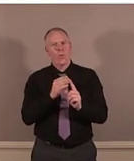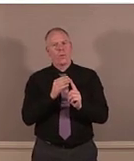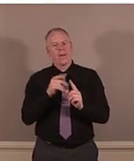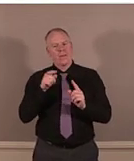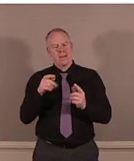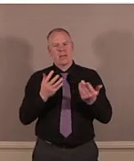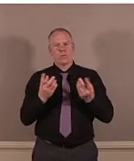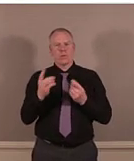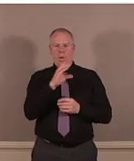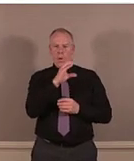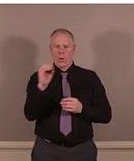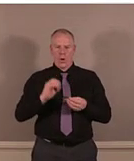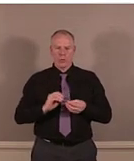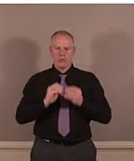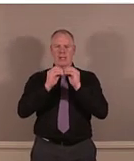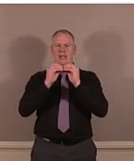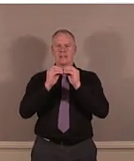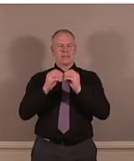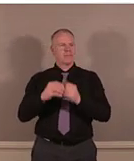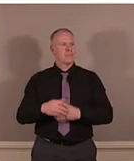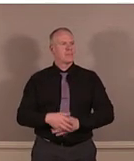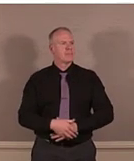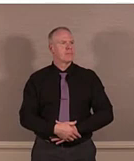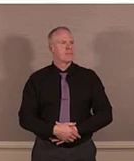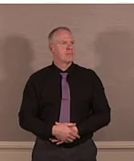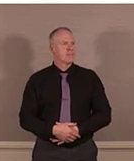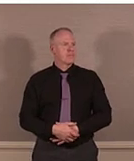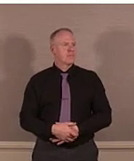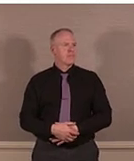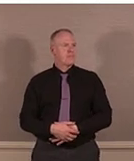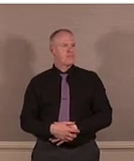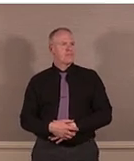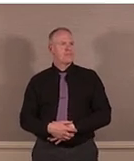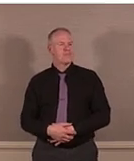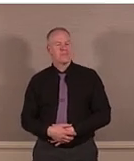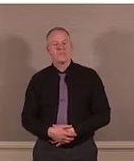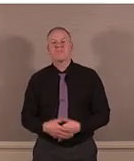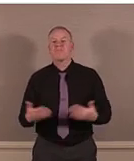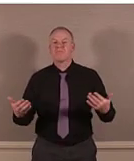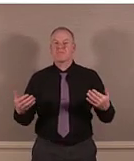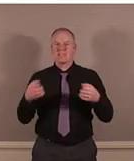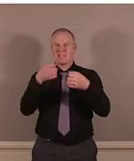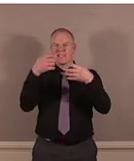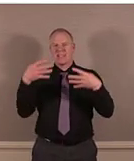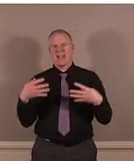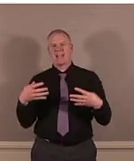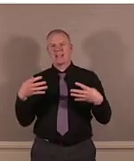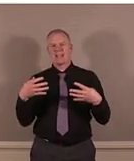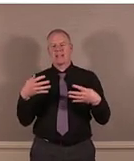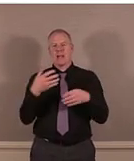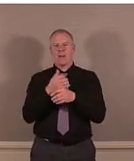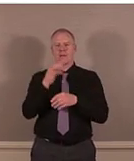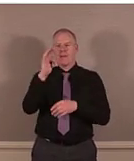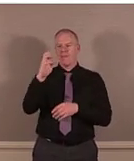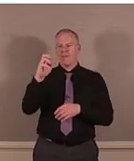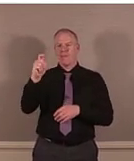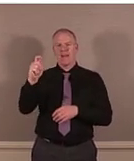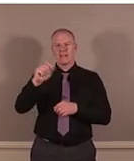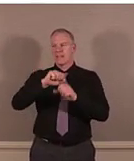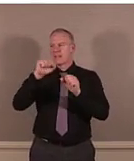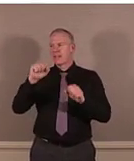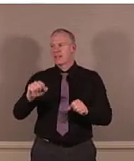actually particularly progressed. And just to give you some figures on the VET system,